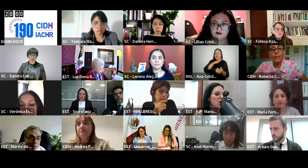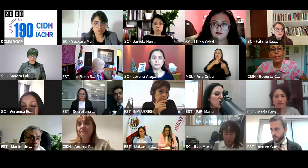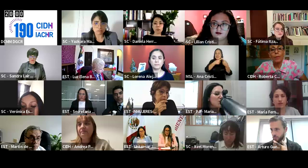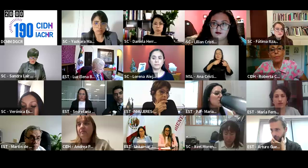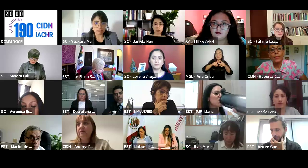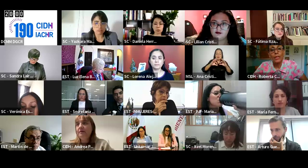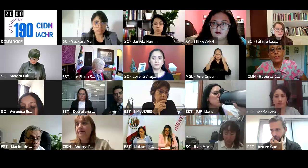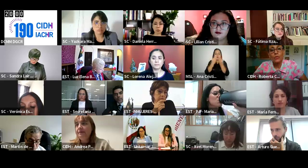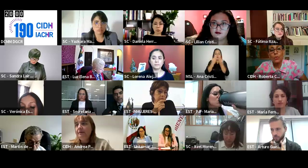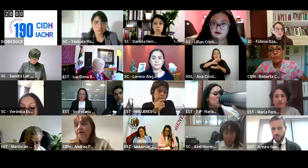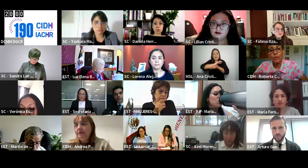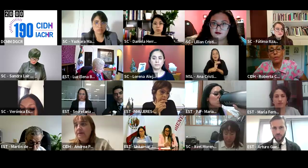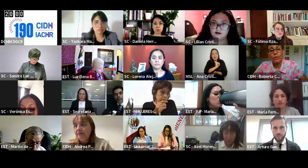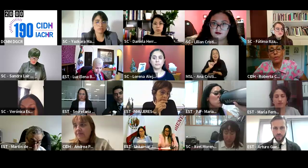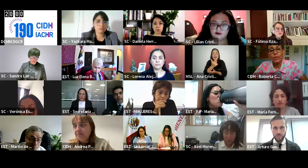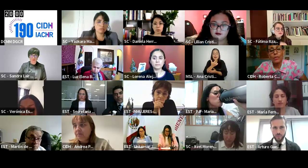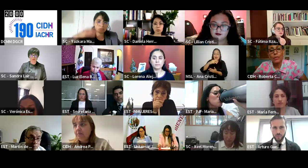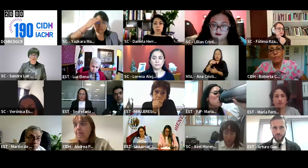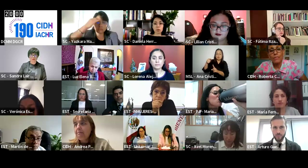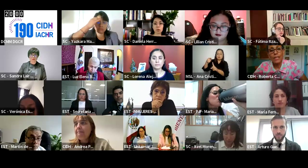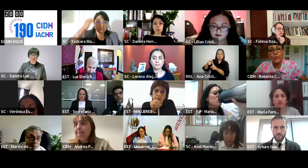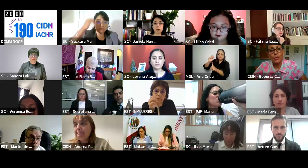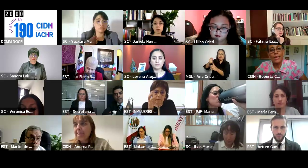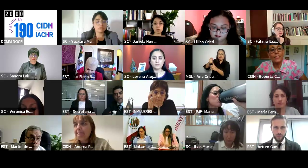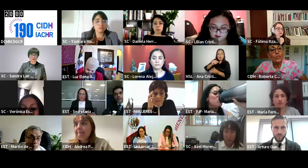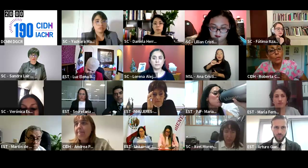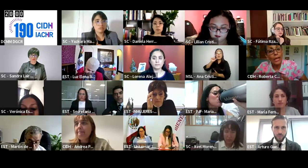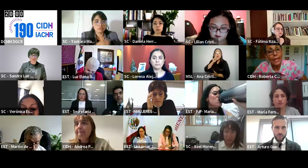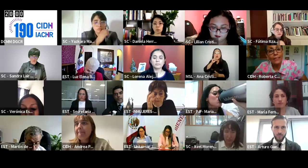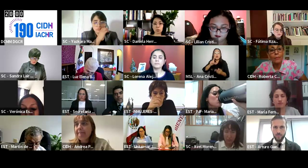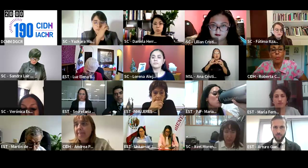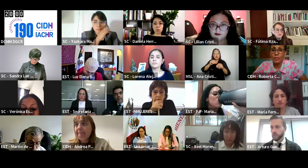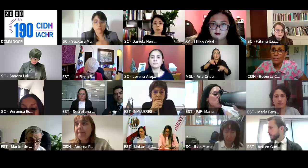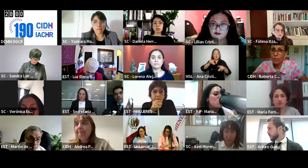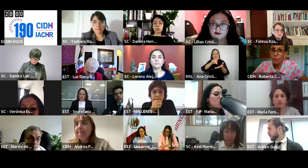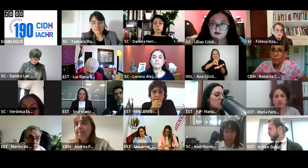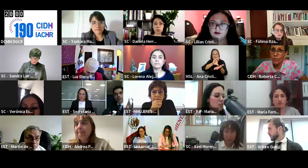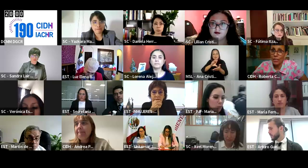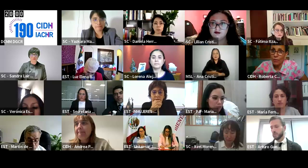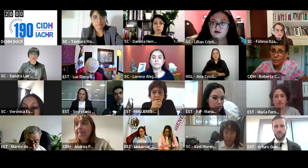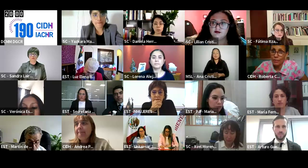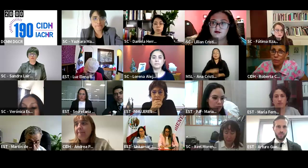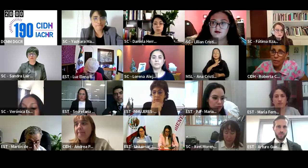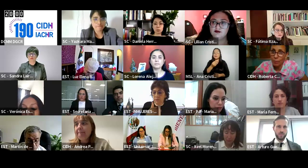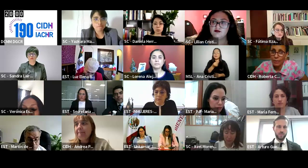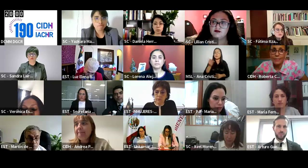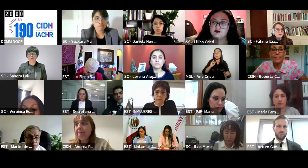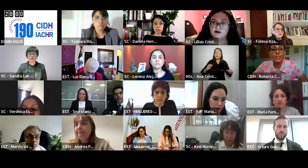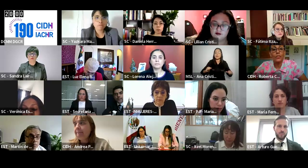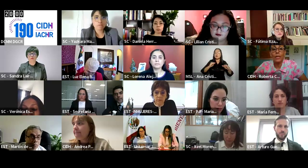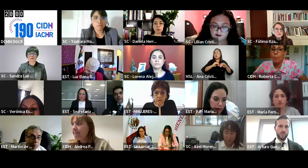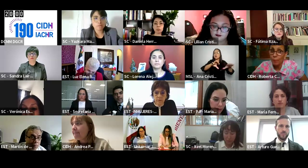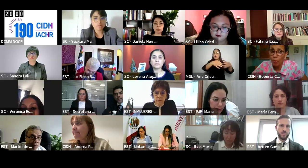identities. So the civil society organizations will highlight the importance of generating or